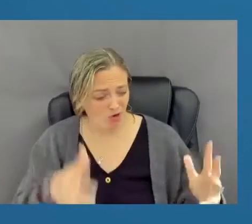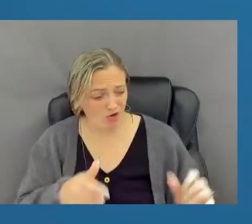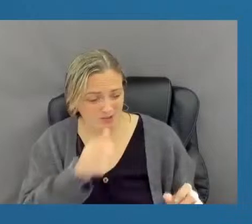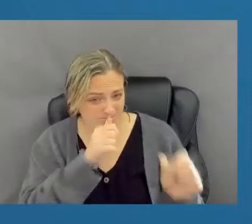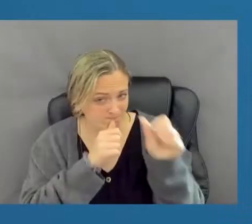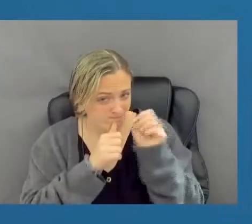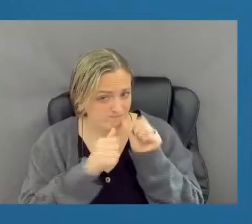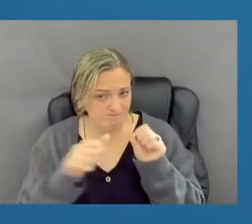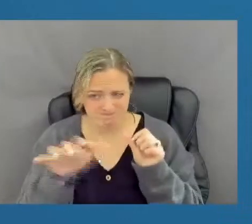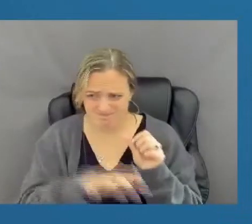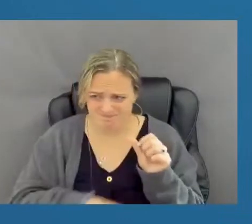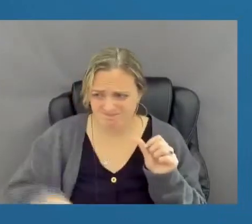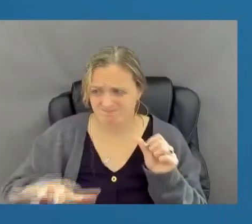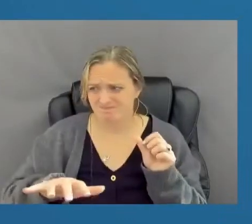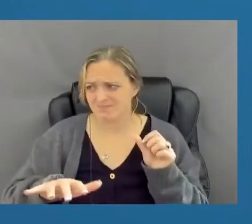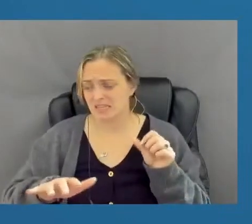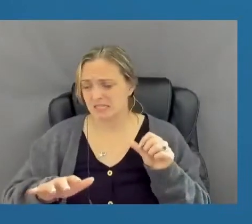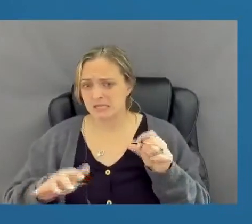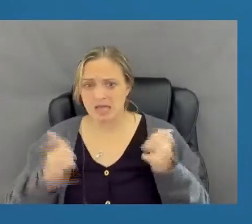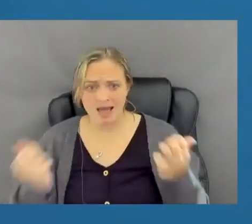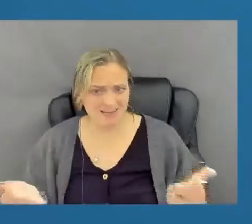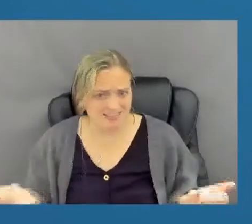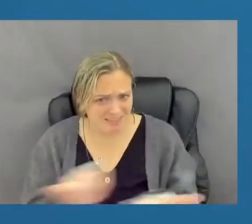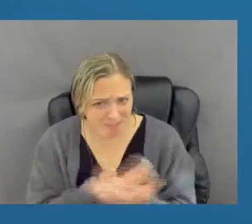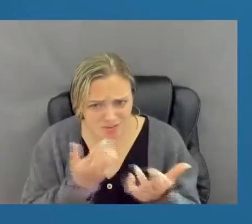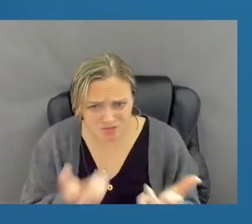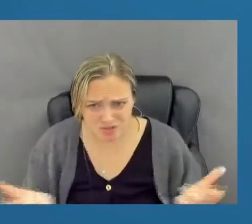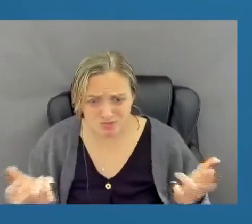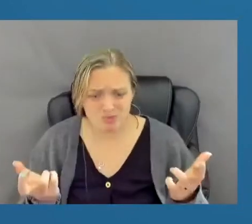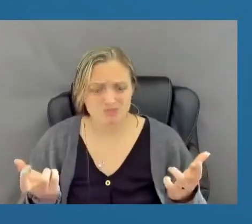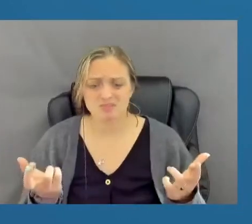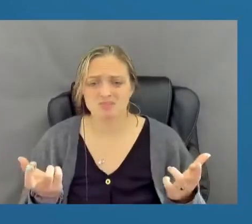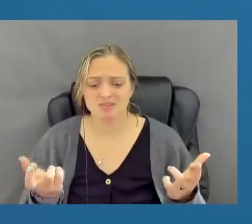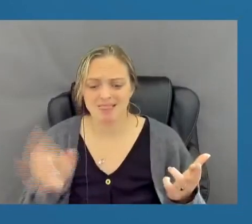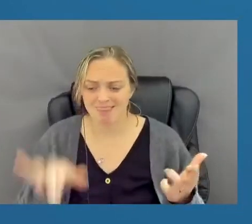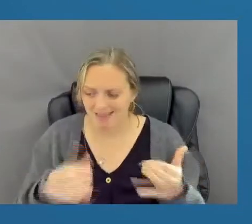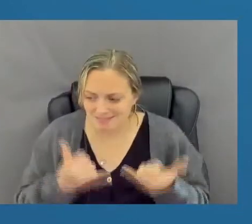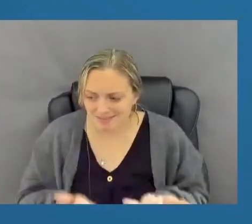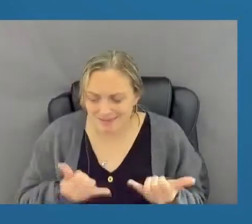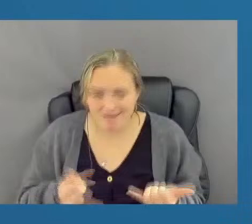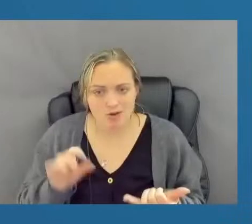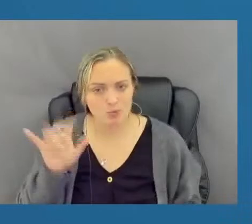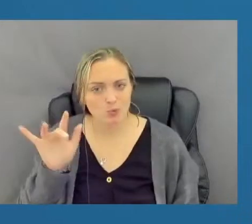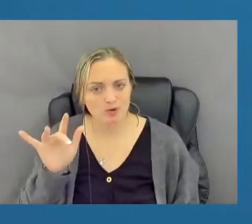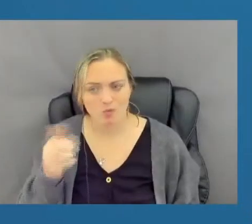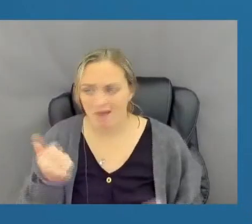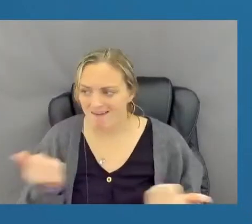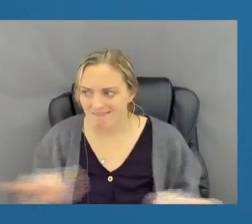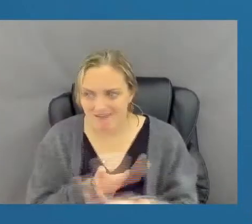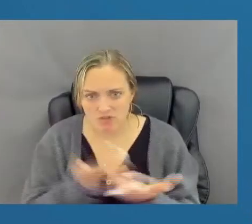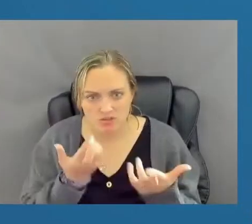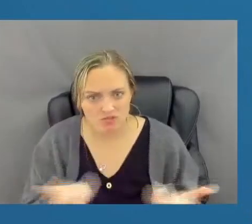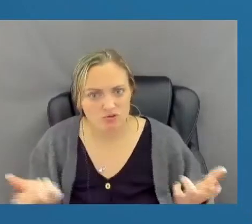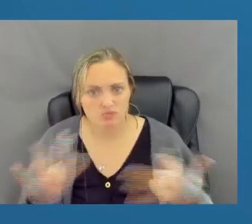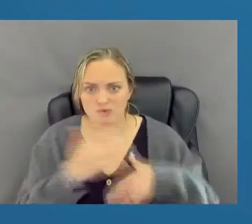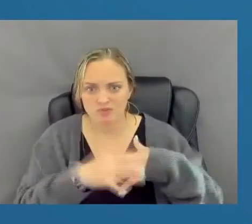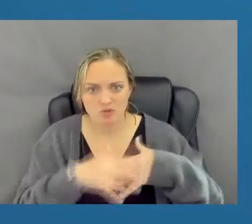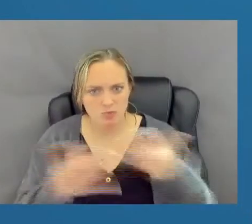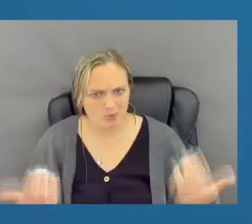that's bustling with abundance. That is us today in 2025. We are a land bustling with abundance.